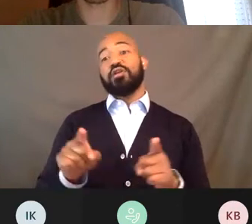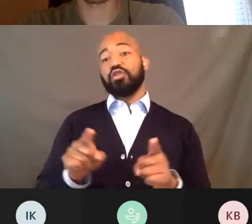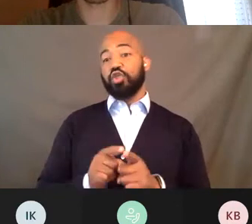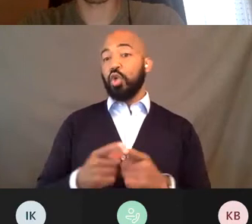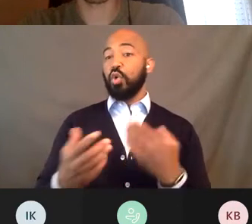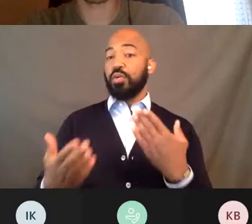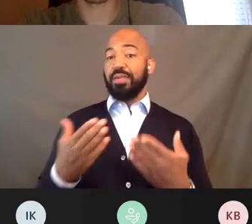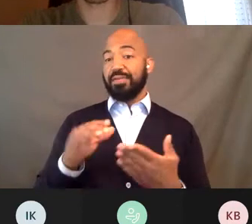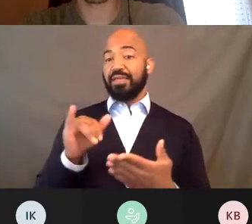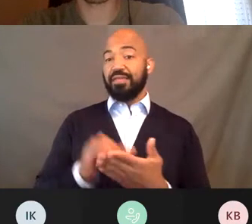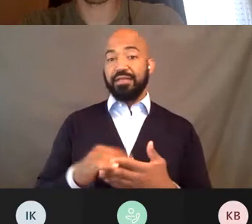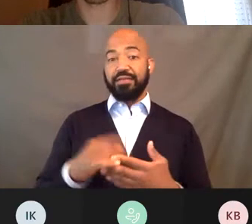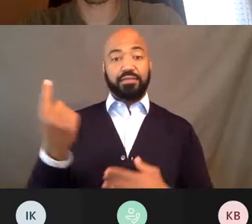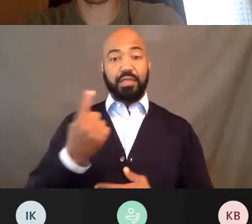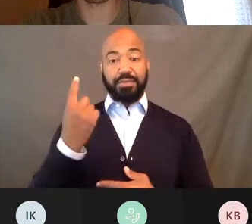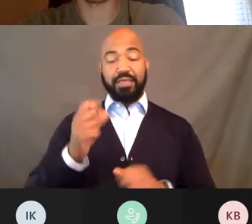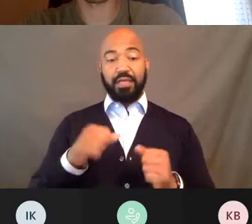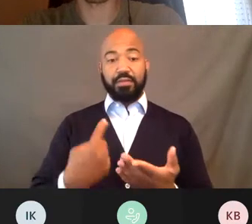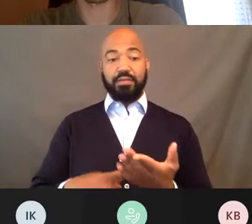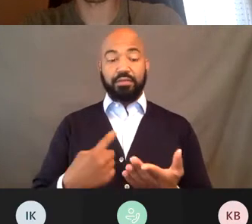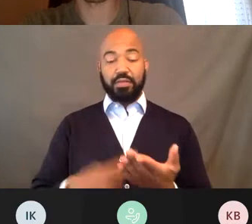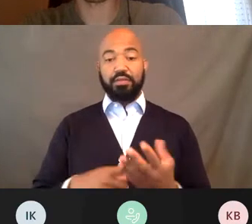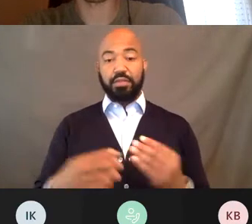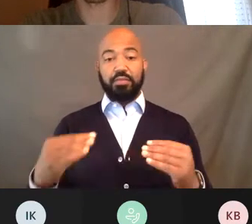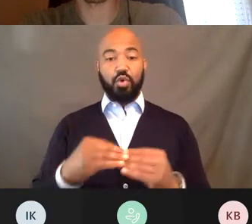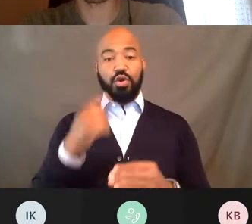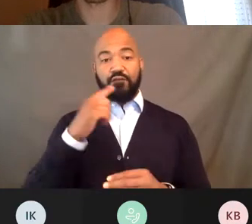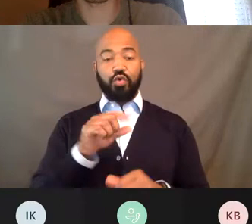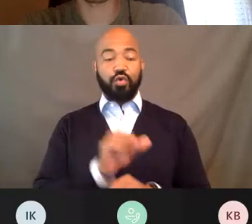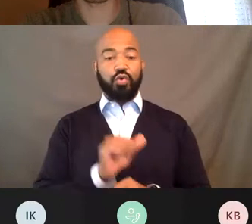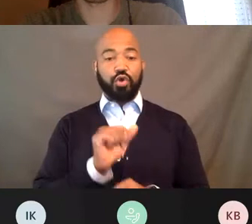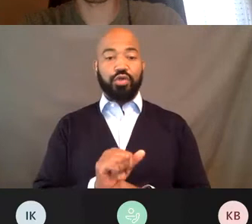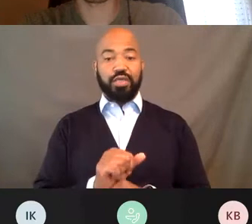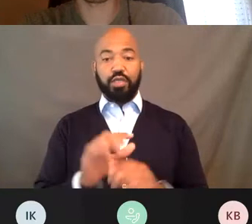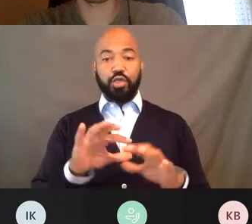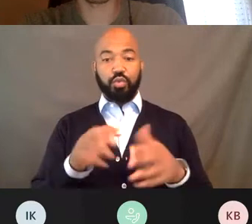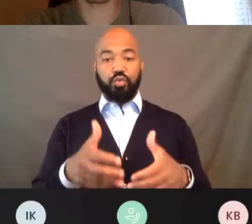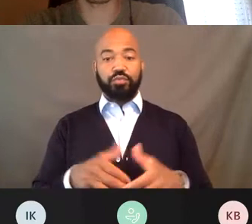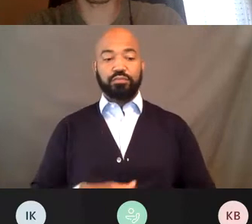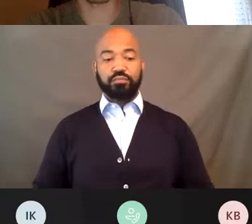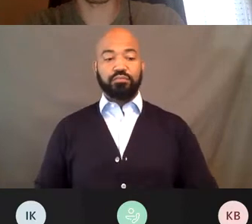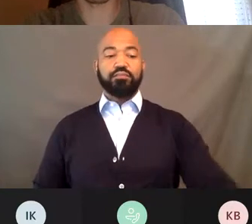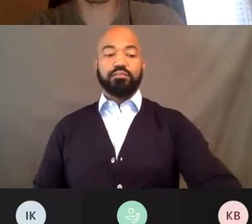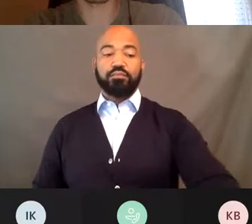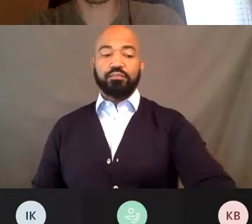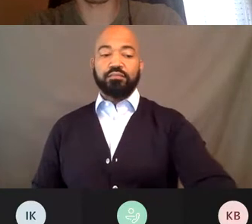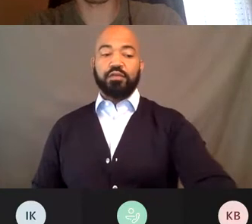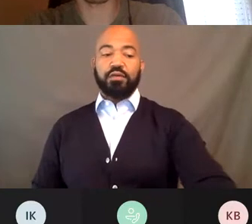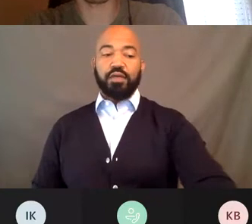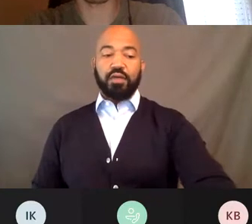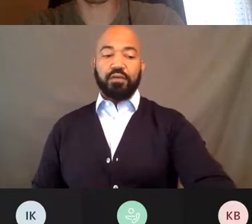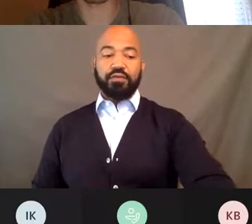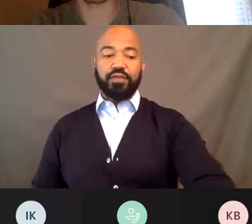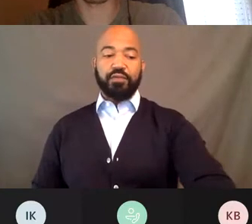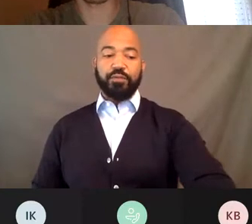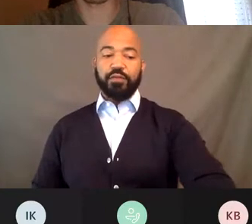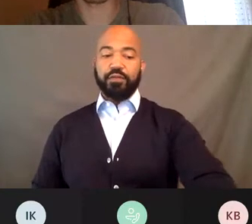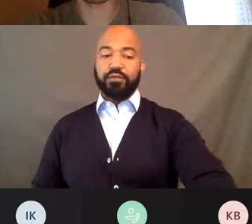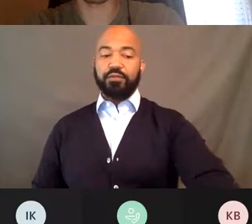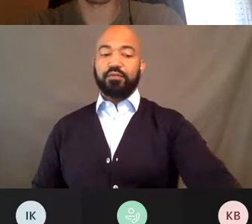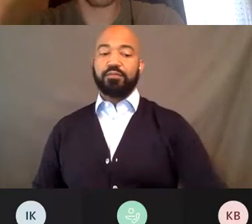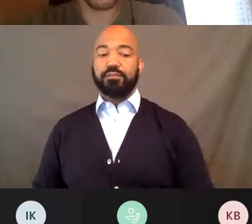that's discussed further in working groups. And lastly, I do challenge anyone here, and especially our